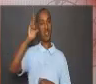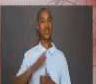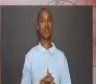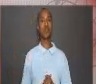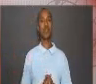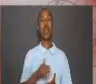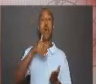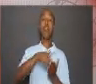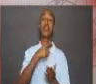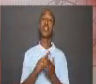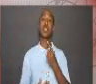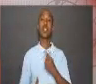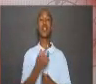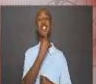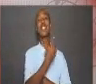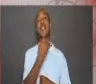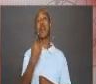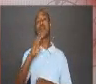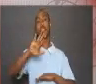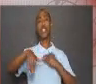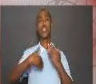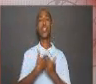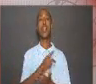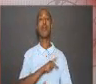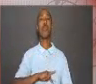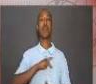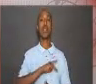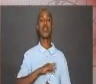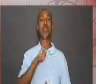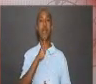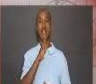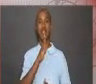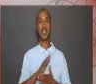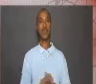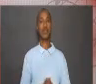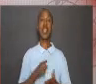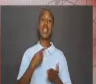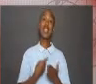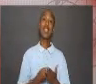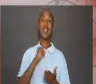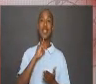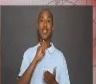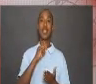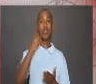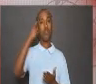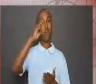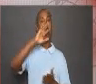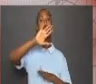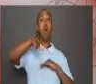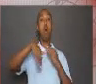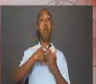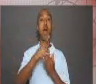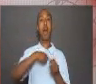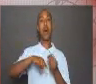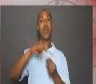and Lewis. We also discussed some of the general properties of bases. This is